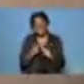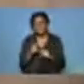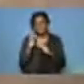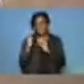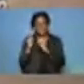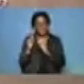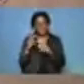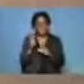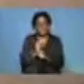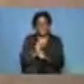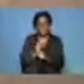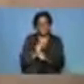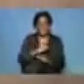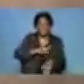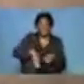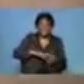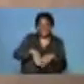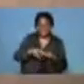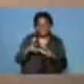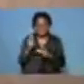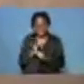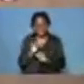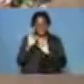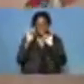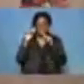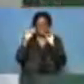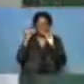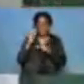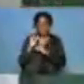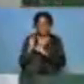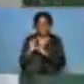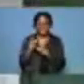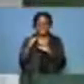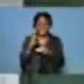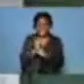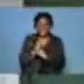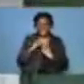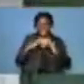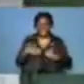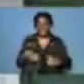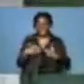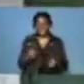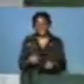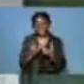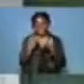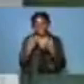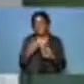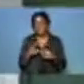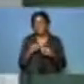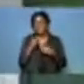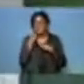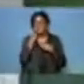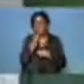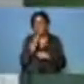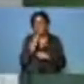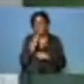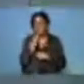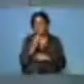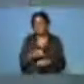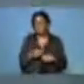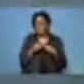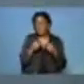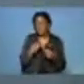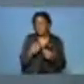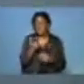get a cowbell, come get a costume, and let's keep this culture alive. There was a myriad of food offerings